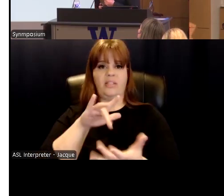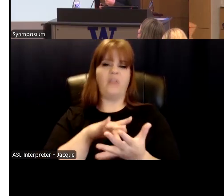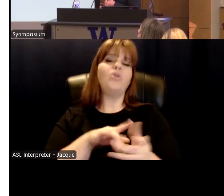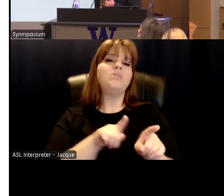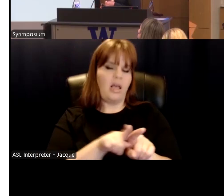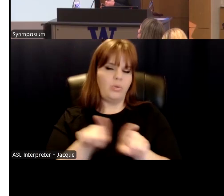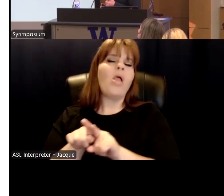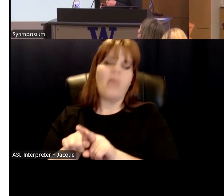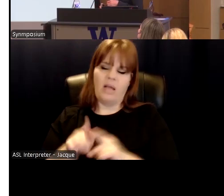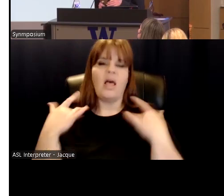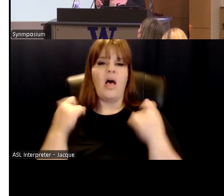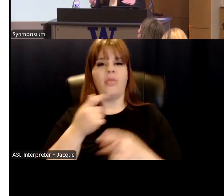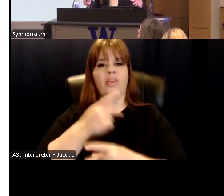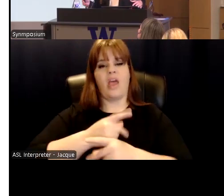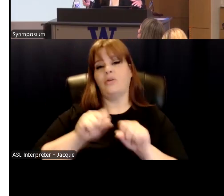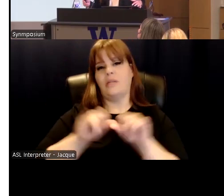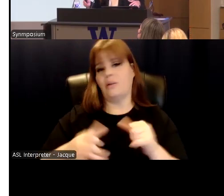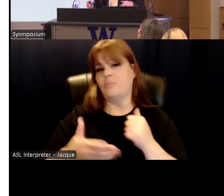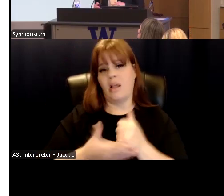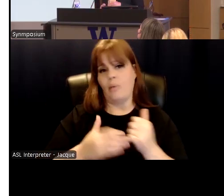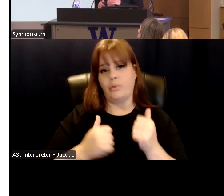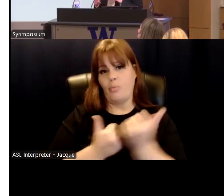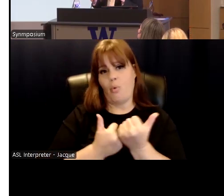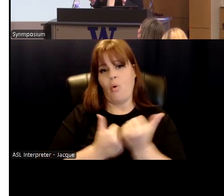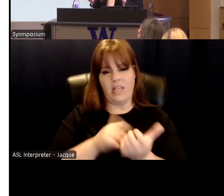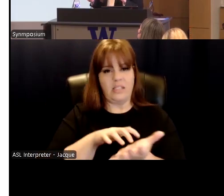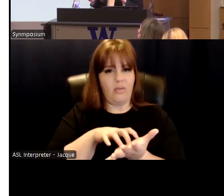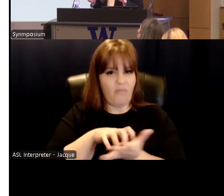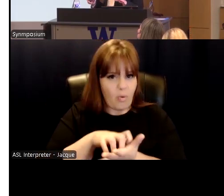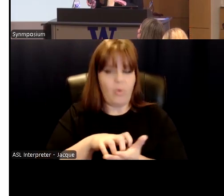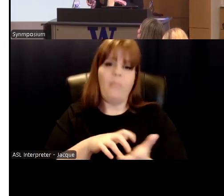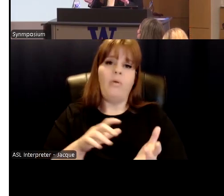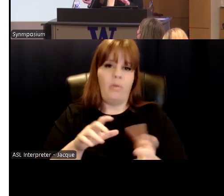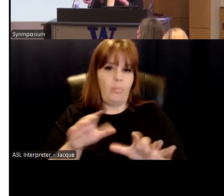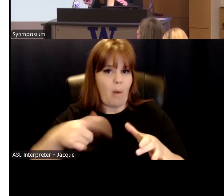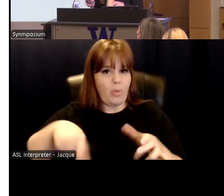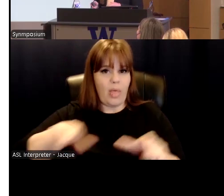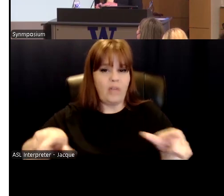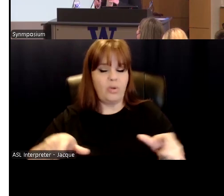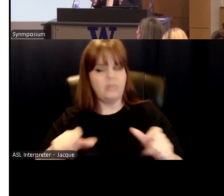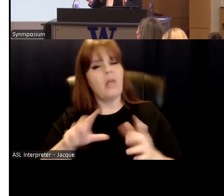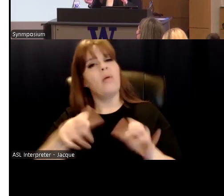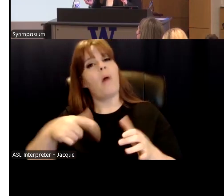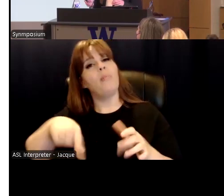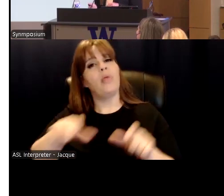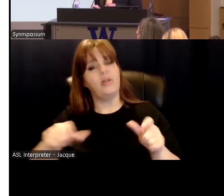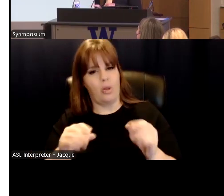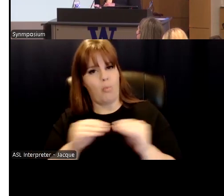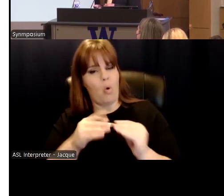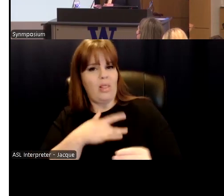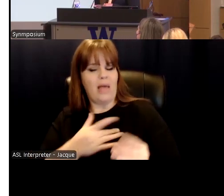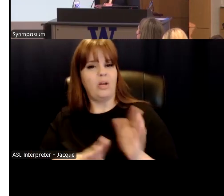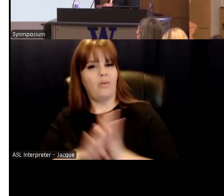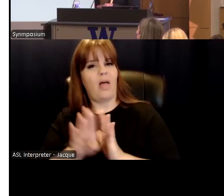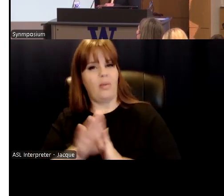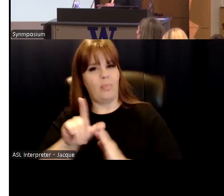as healthcare systems that support these vulnerable populations. These populations that are more likely to develop long COVID, these areas that have